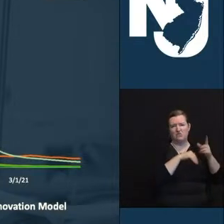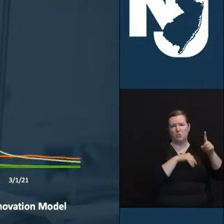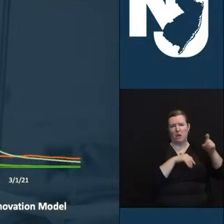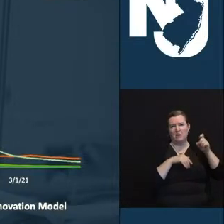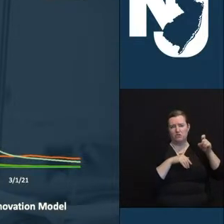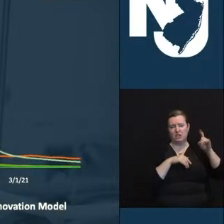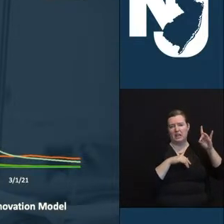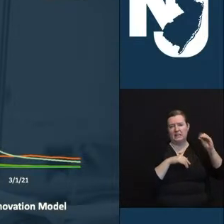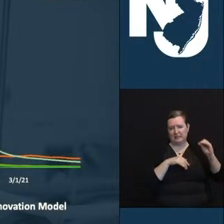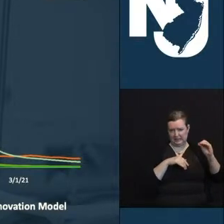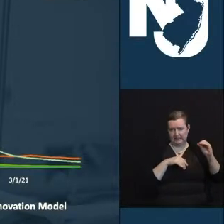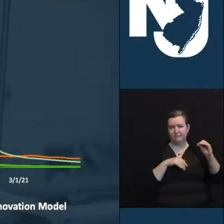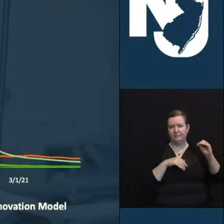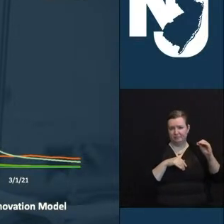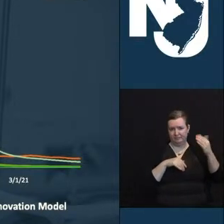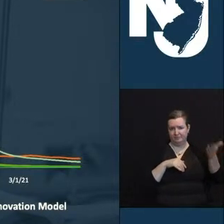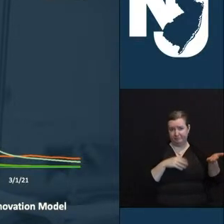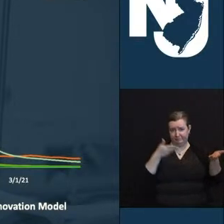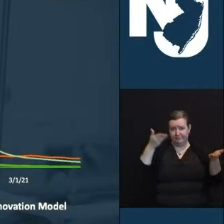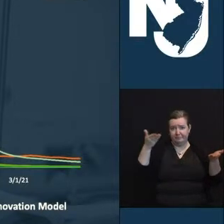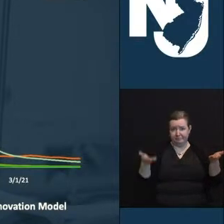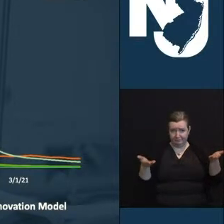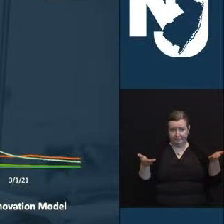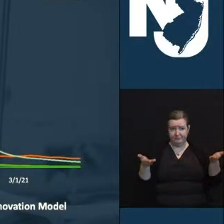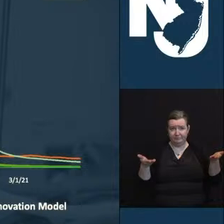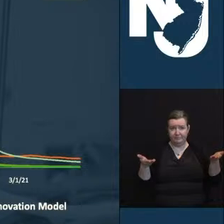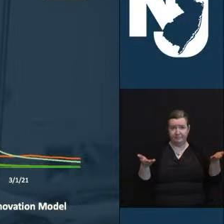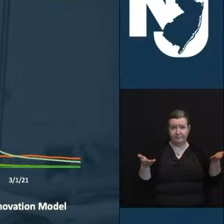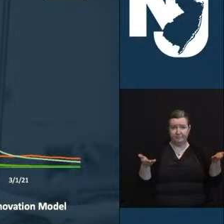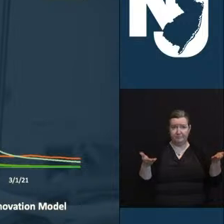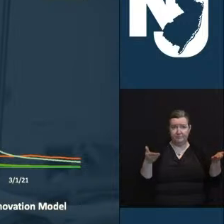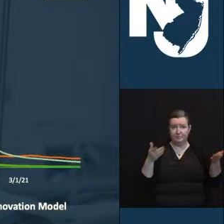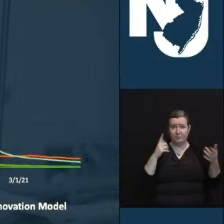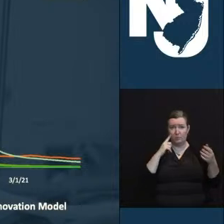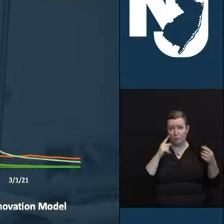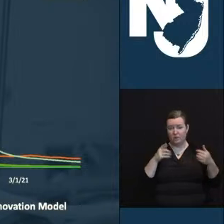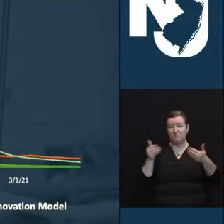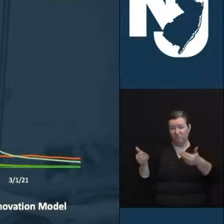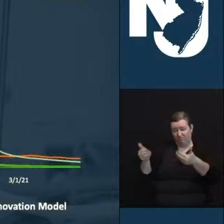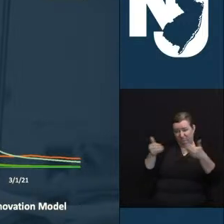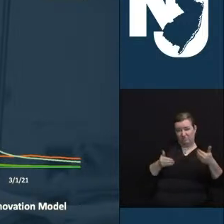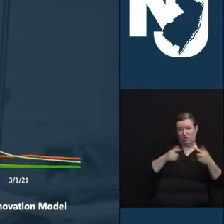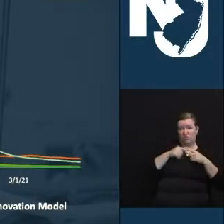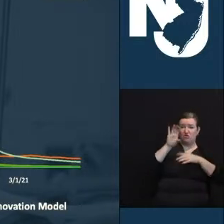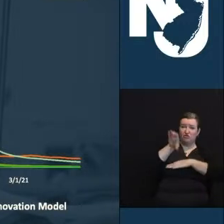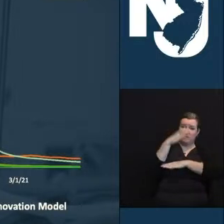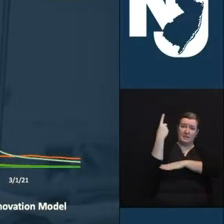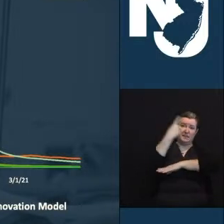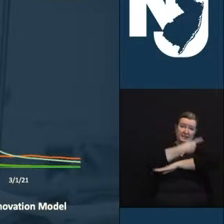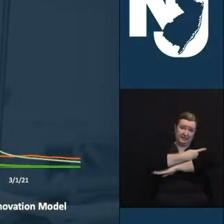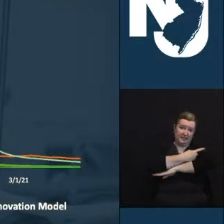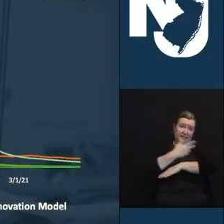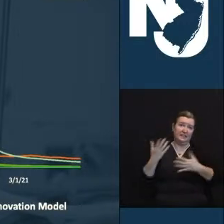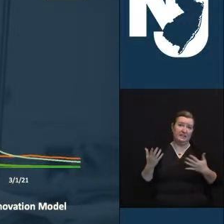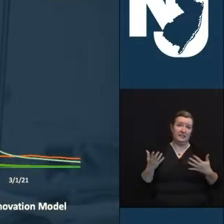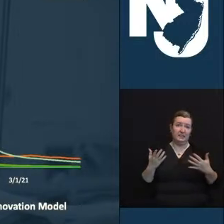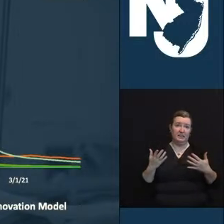7,180, and importantly, earlier on Christmas Day, 9,120 on January 13